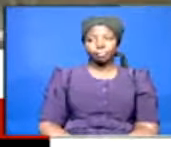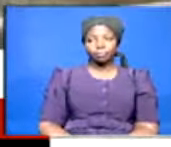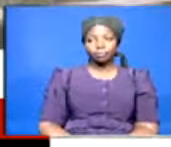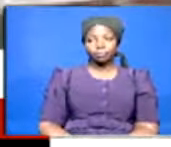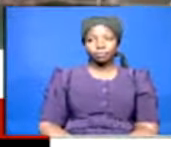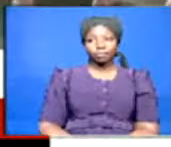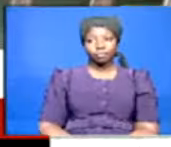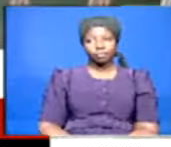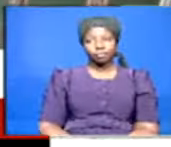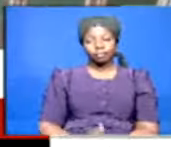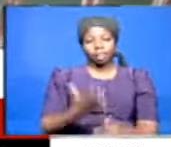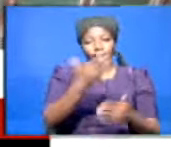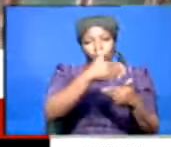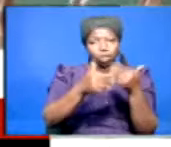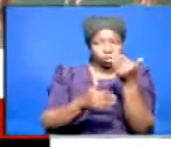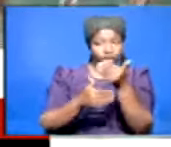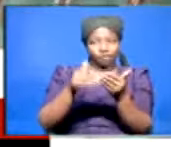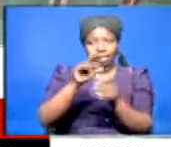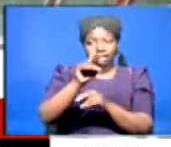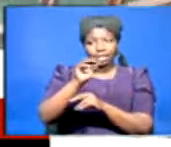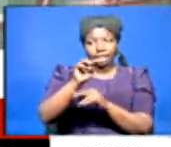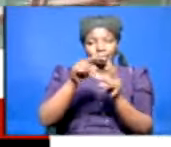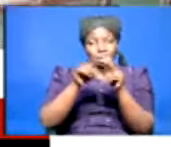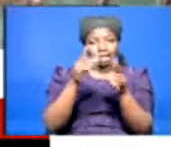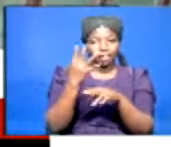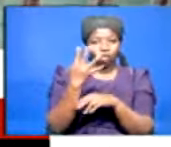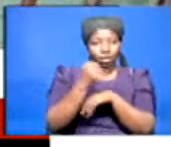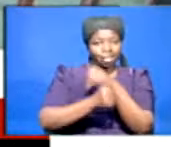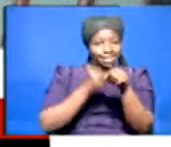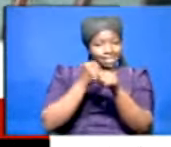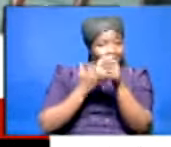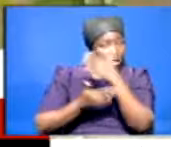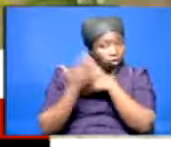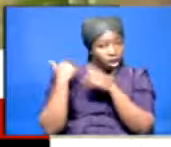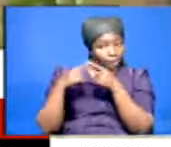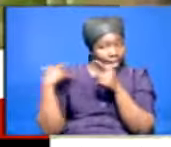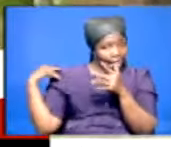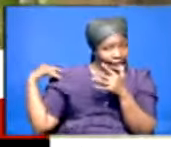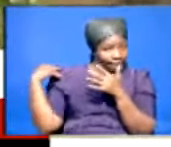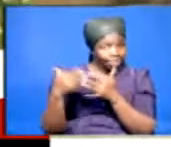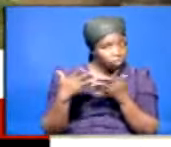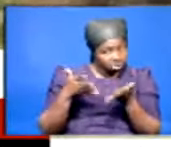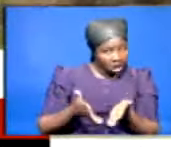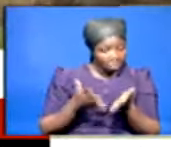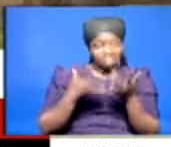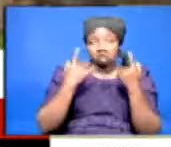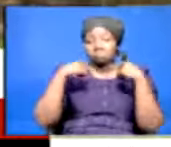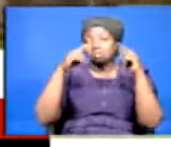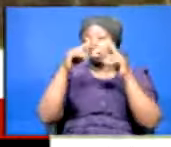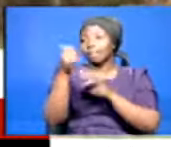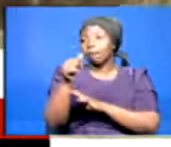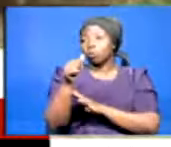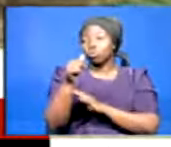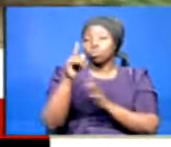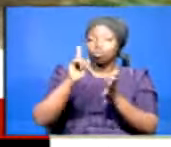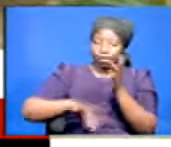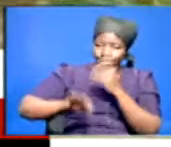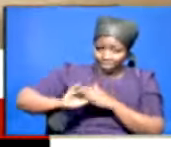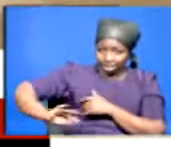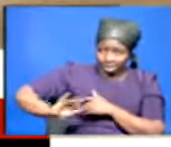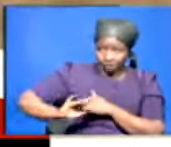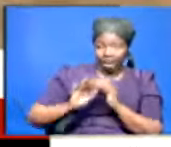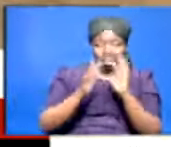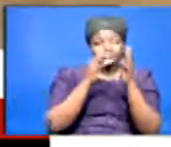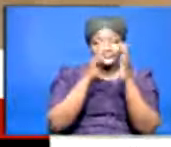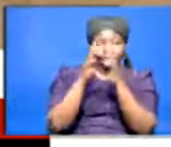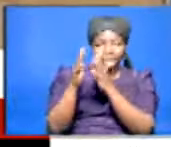The construction of the dam began 4 years ago, but is yet to come to fruition. All that remains of the project is a bushy site with an old